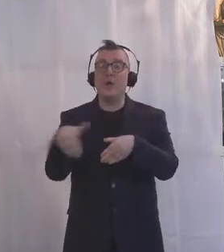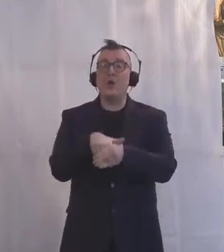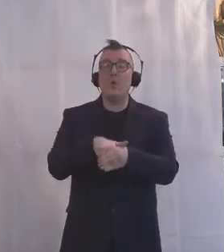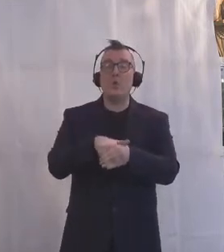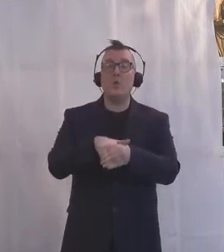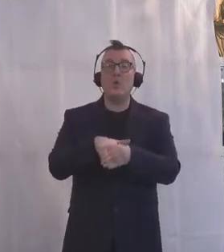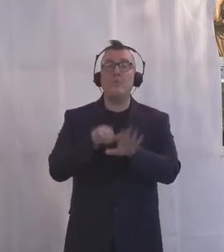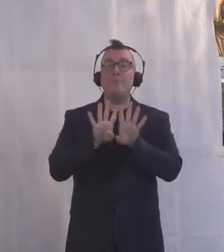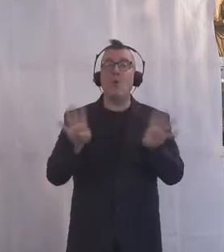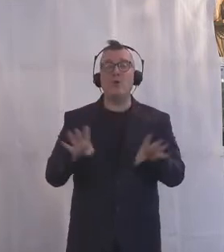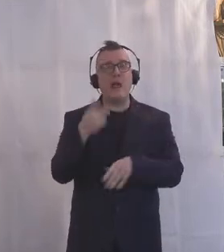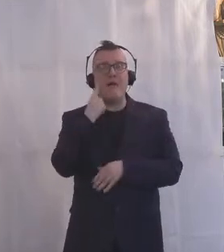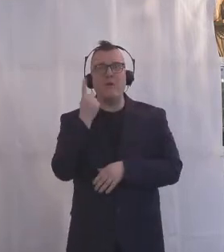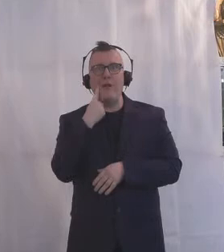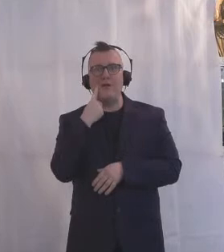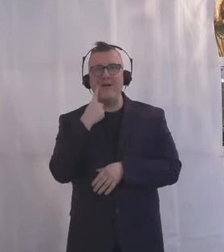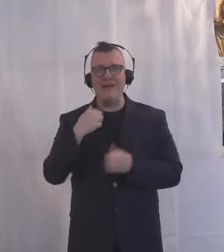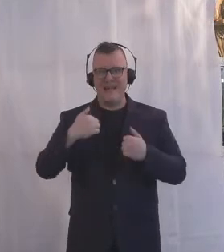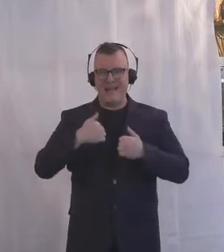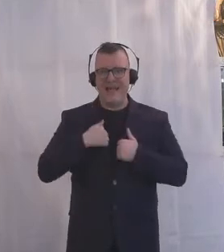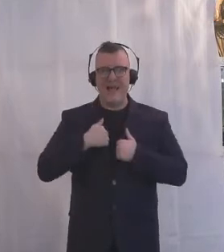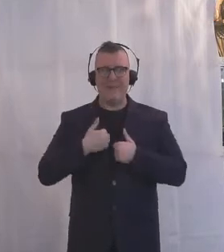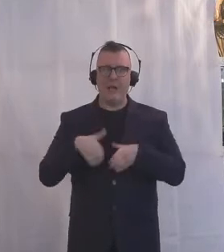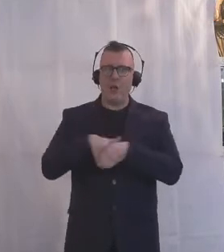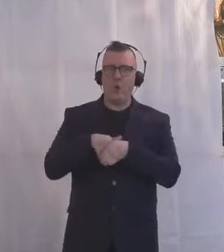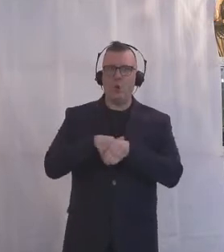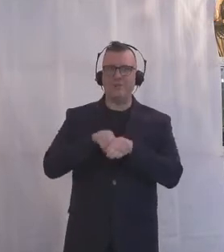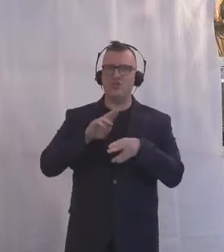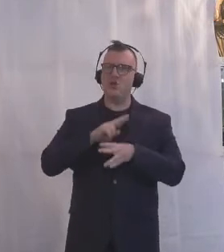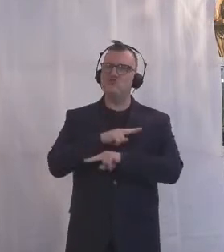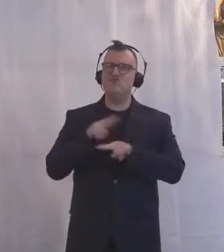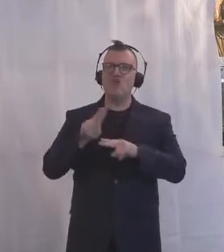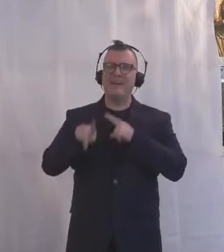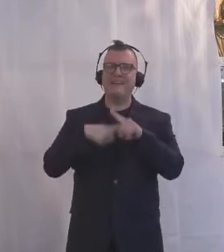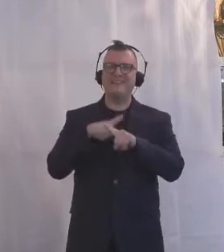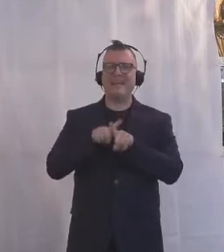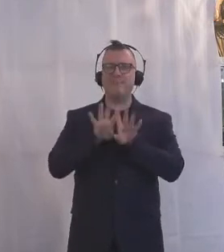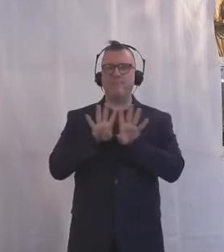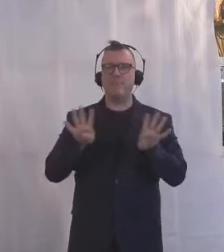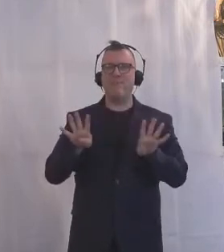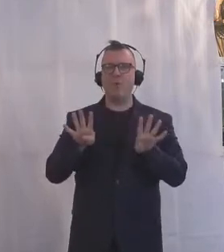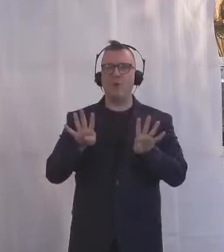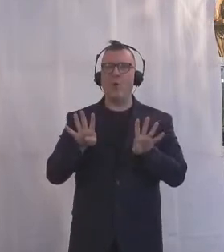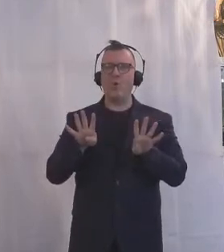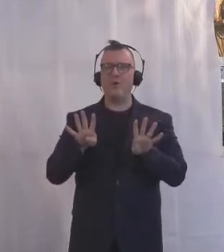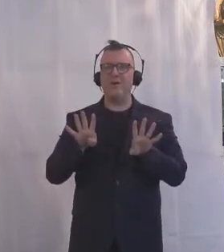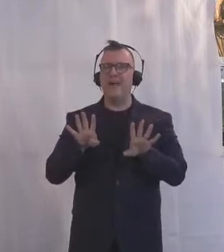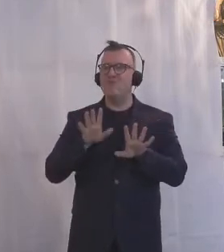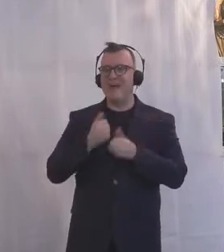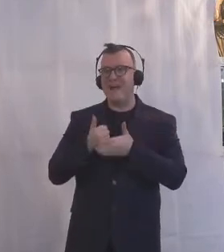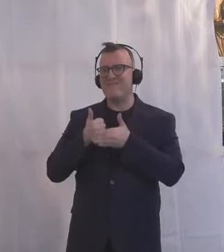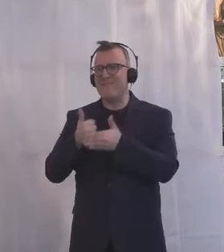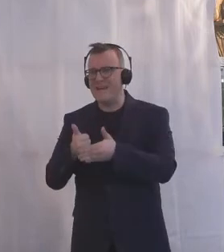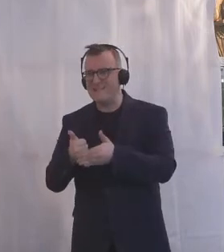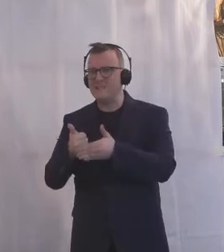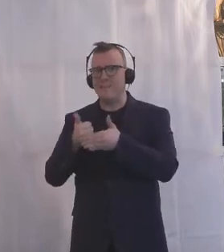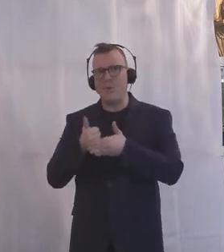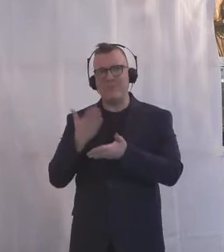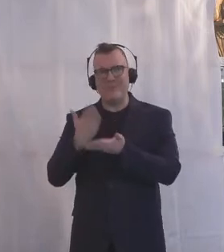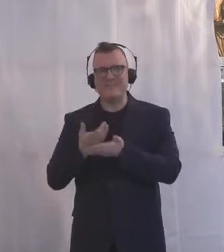non-exec portfolio and I absolutely love it, and the learning that I gain from it, bringing back into the workplace, and advising as well is so valuable. So I